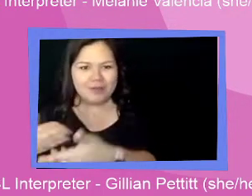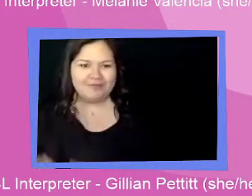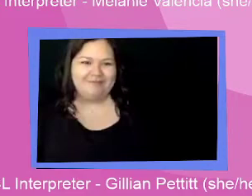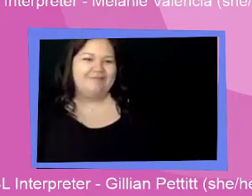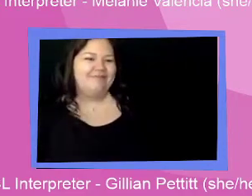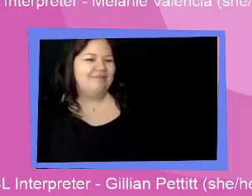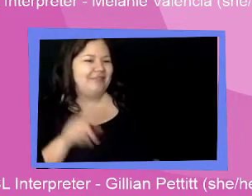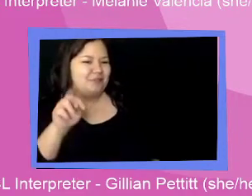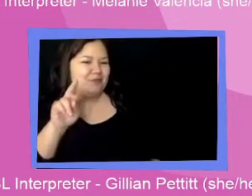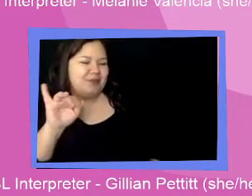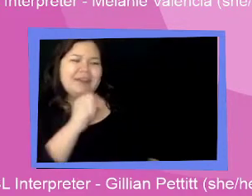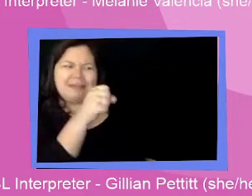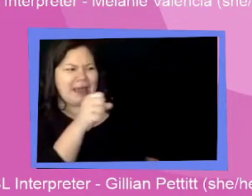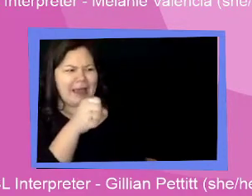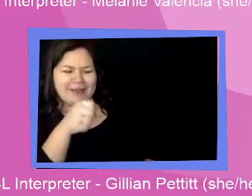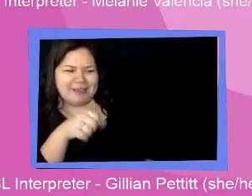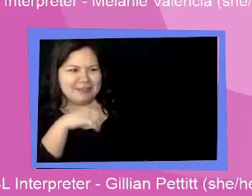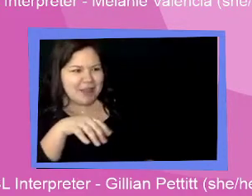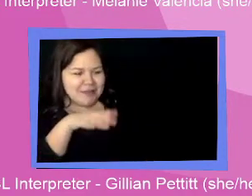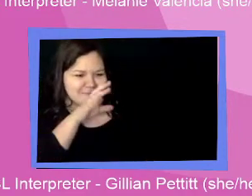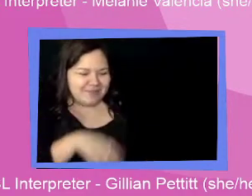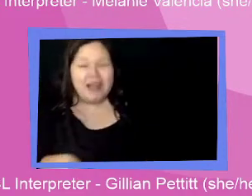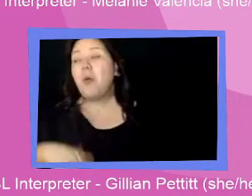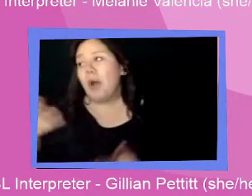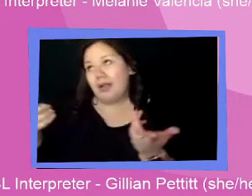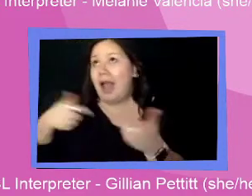I'm actually a professional writer, so.